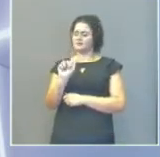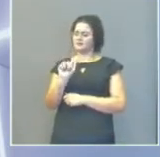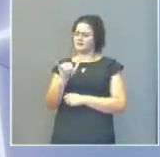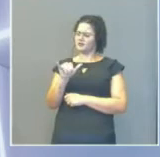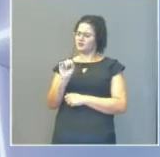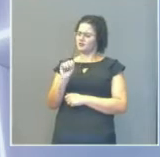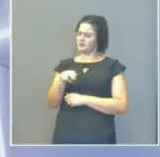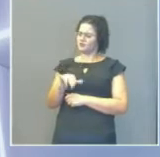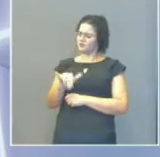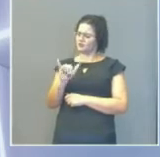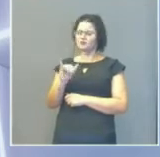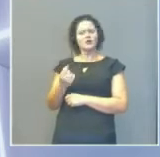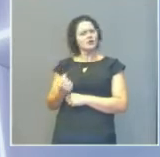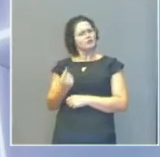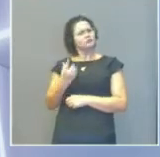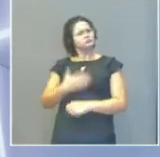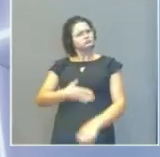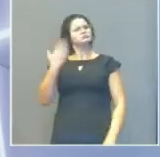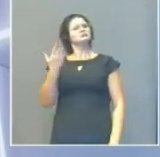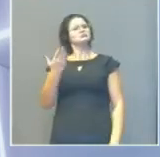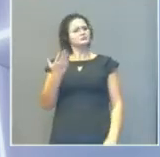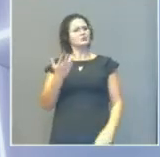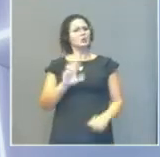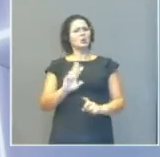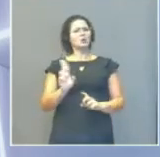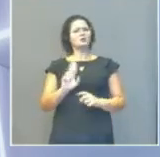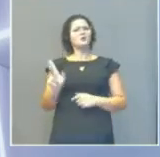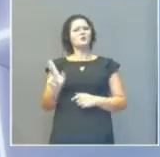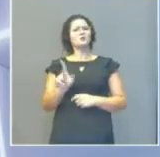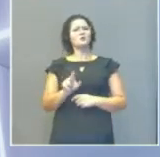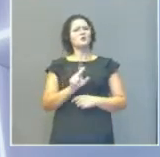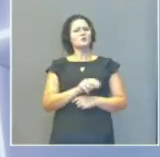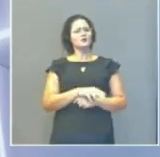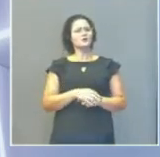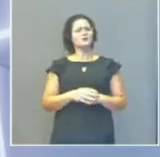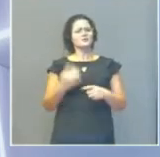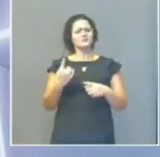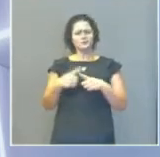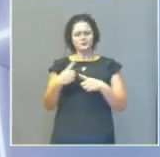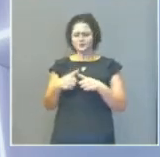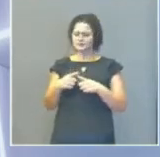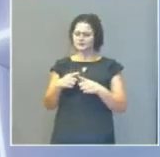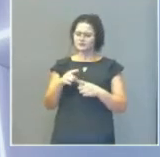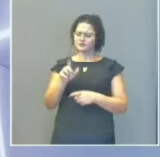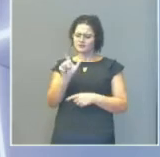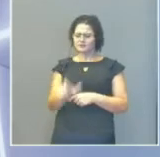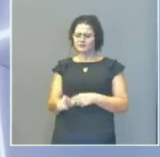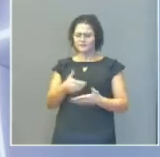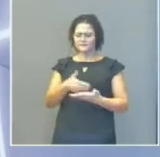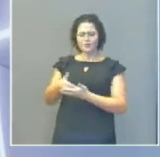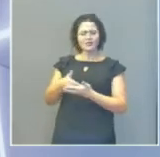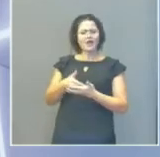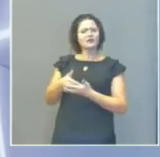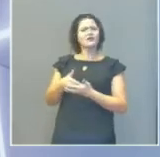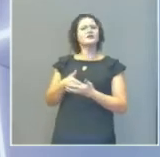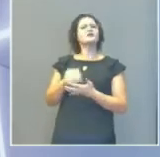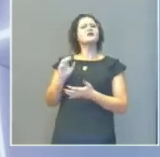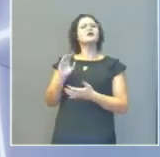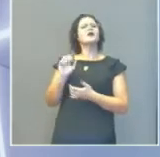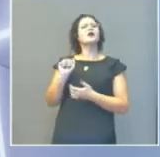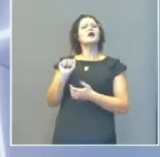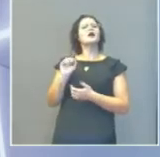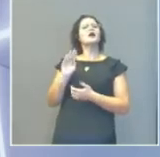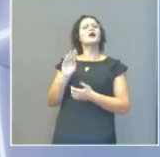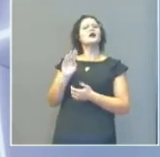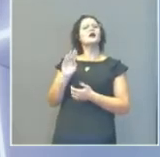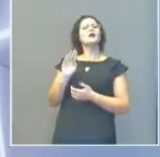surprised by this event. Why would you name a rag doll Abayomi? And then I learned the histories,